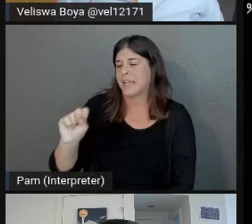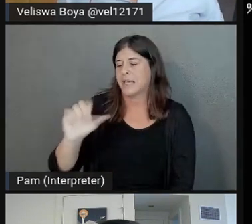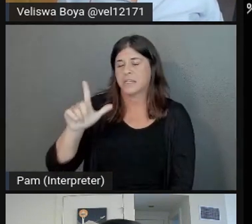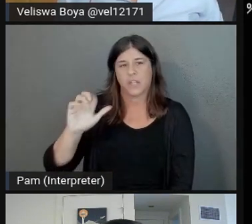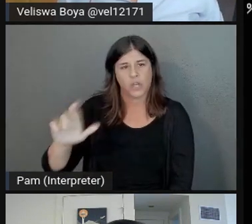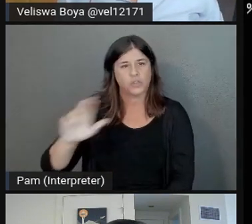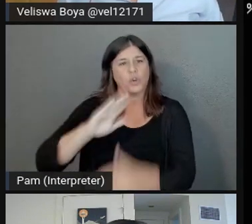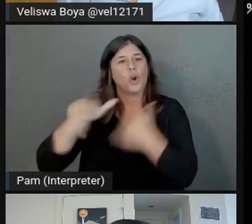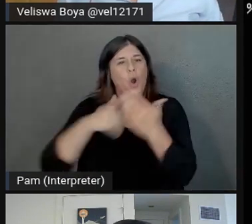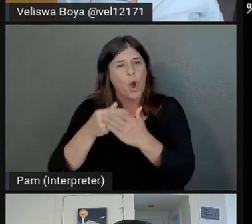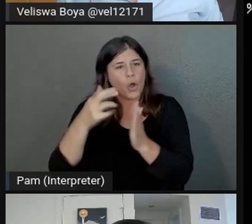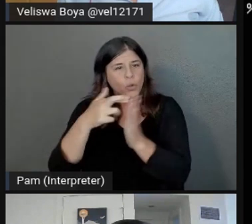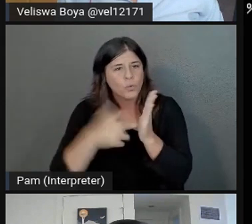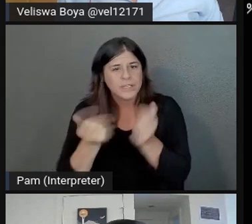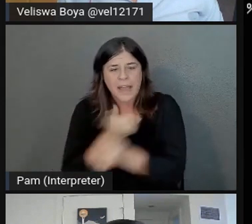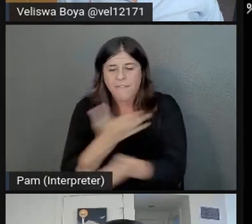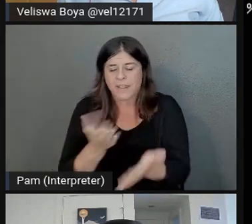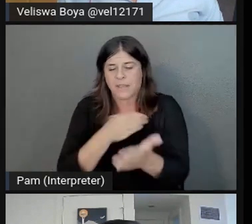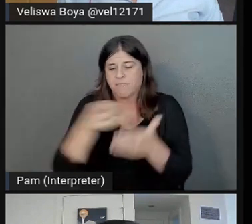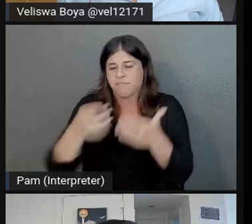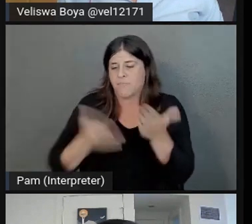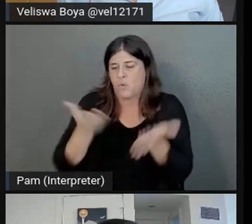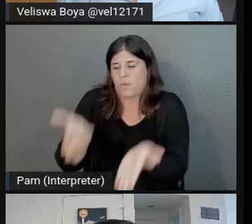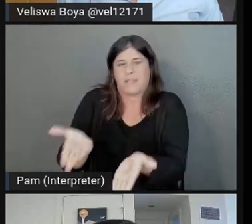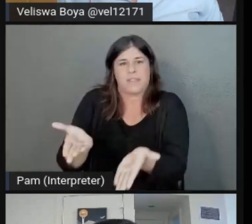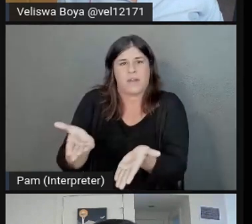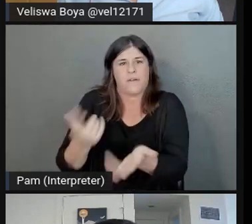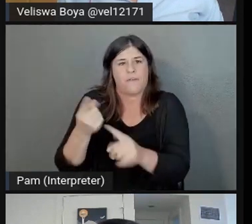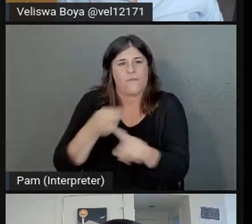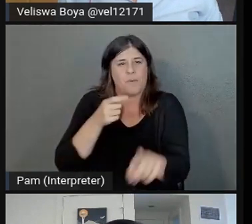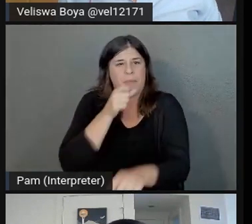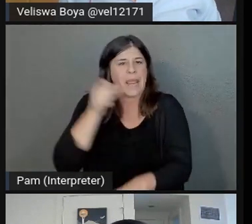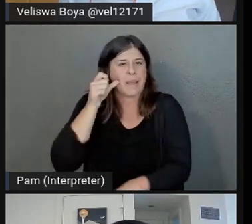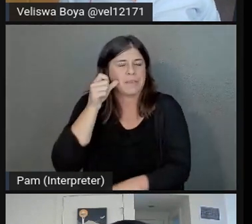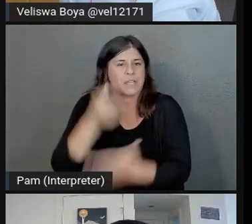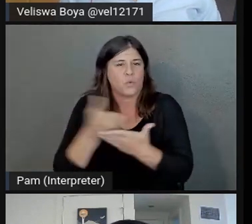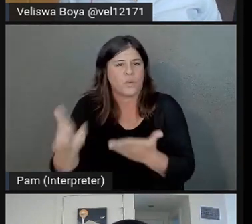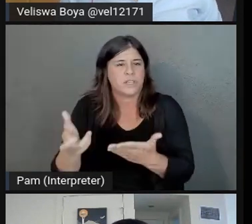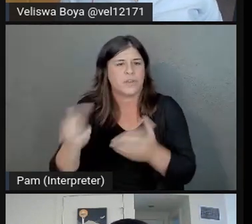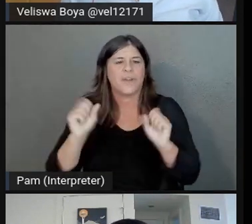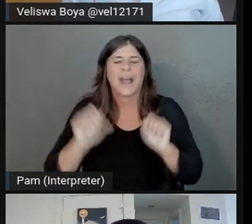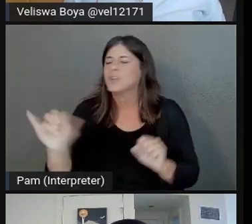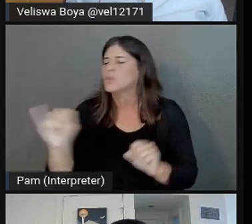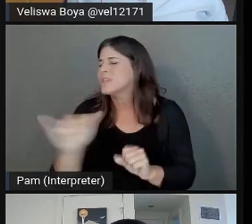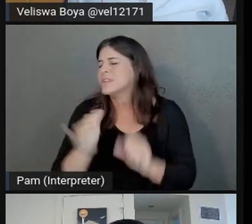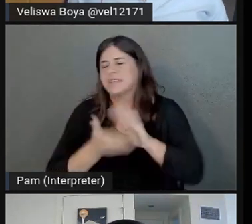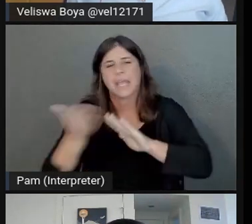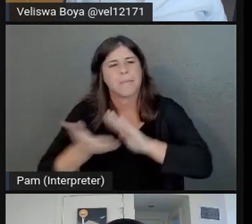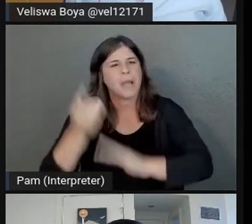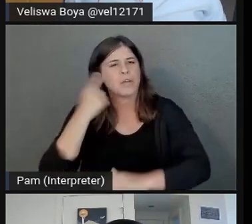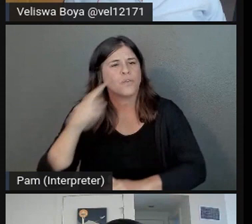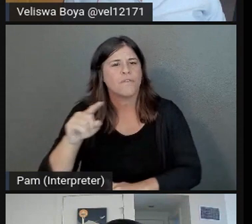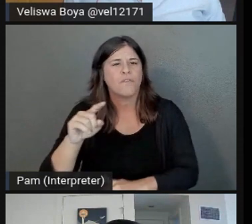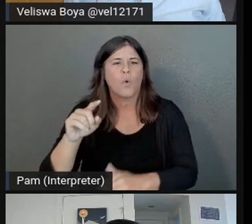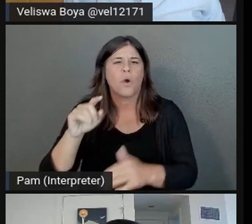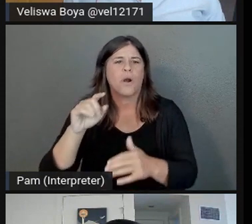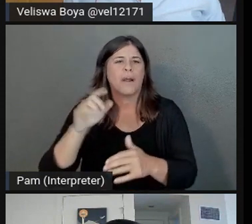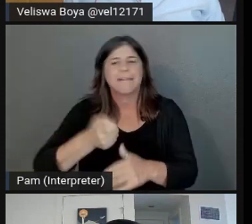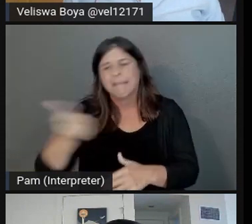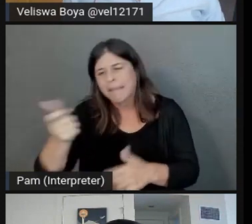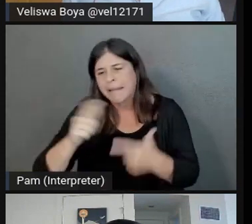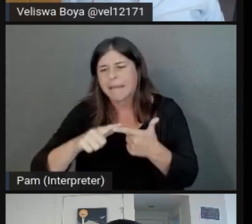that I specified gets output along with the Amazon resource name. So I can do the same operation for delete, list,